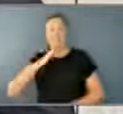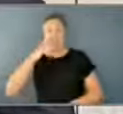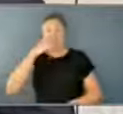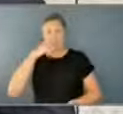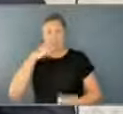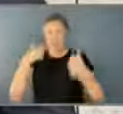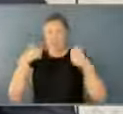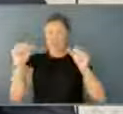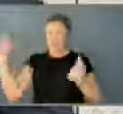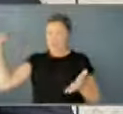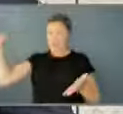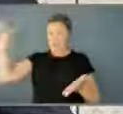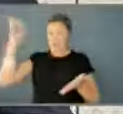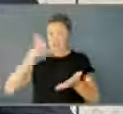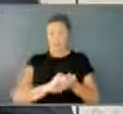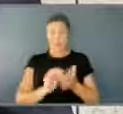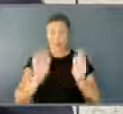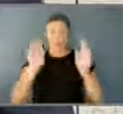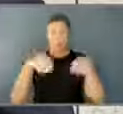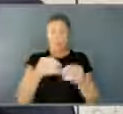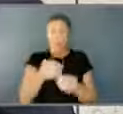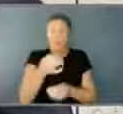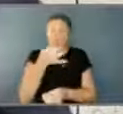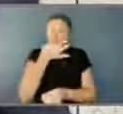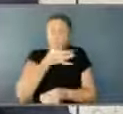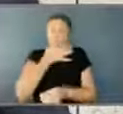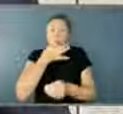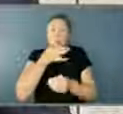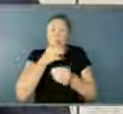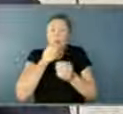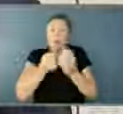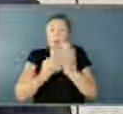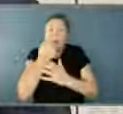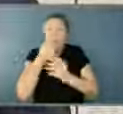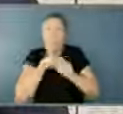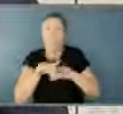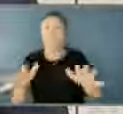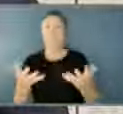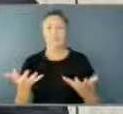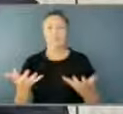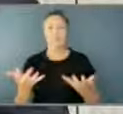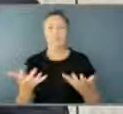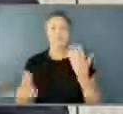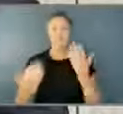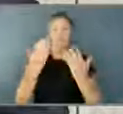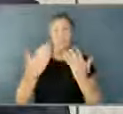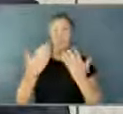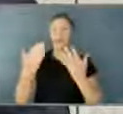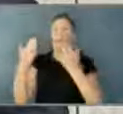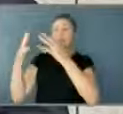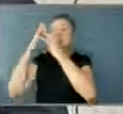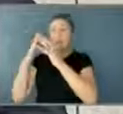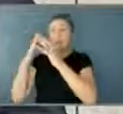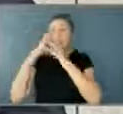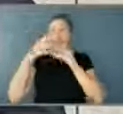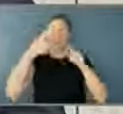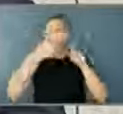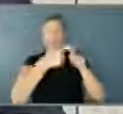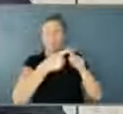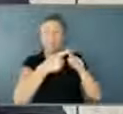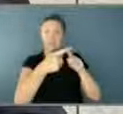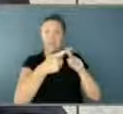tell you what, if Europe achieved that, if the UK achieved that, if the United States had achieved that, they wouldn't be looking at the situation